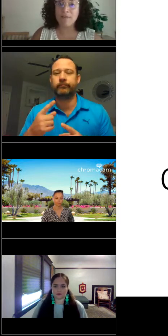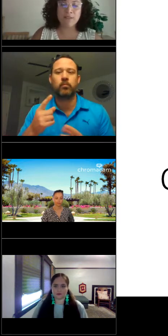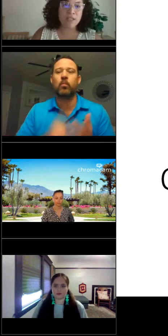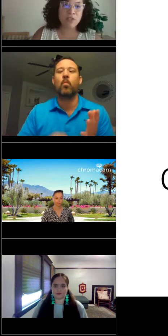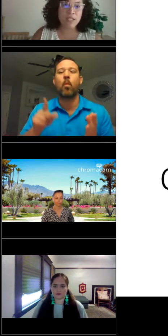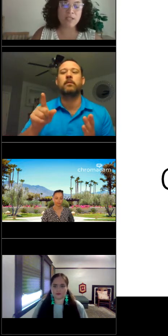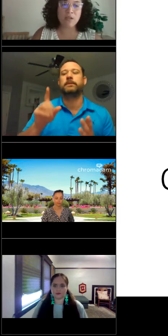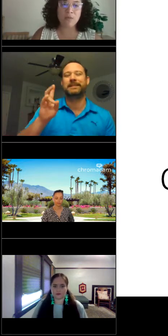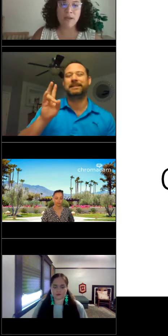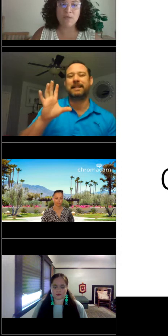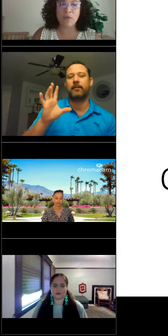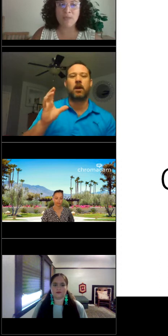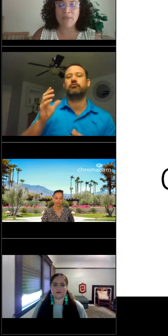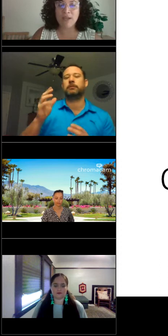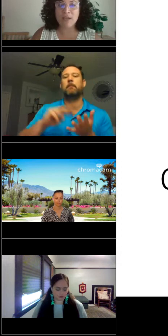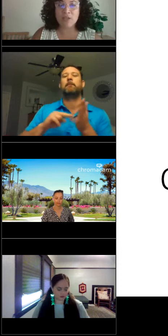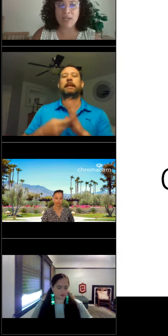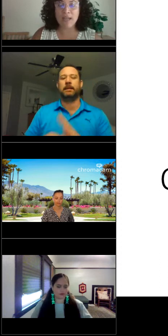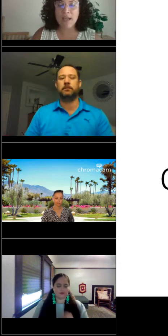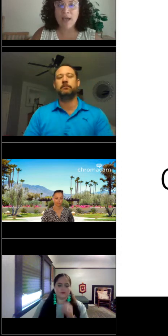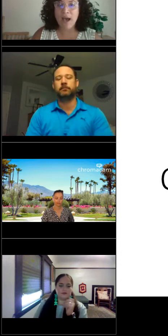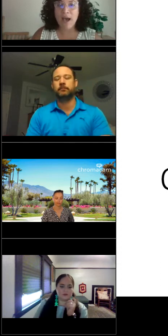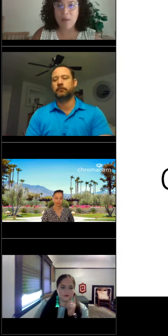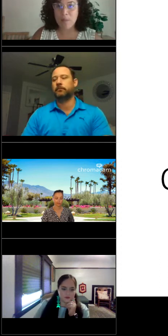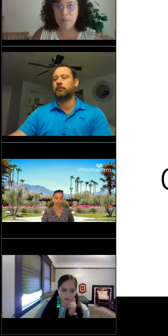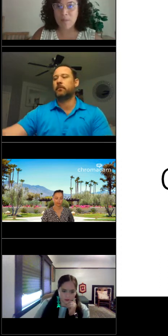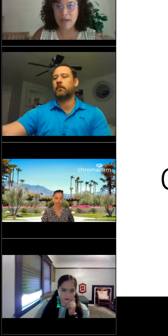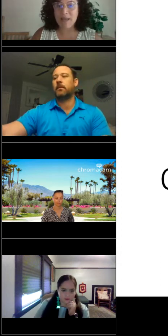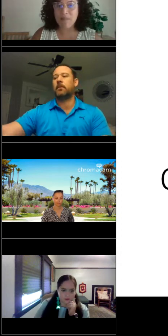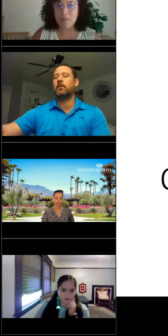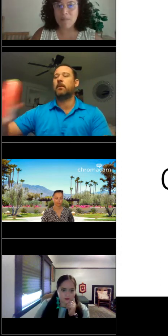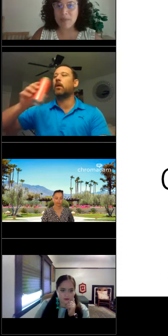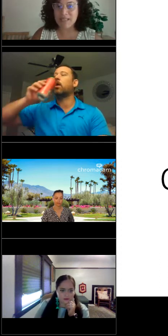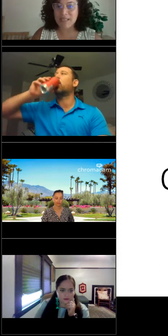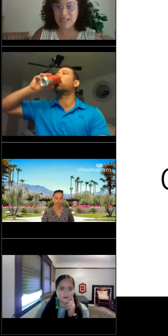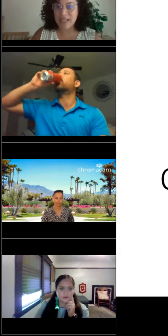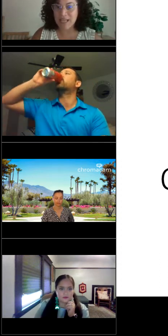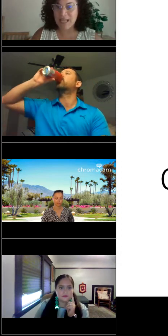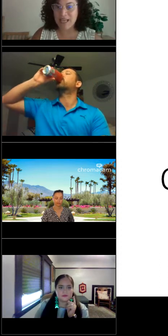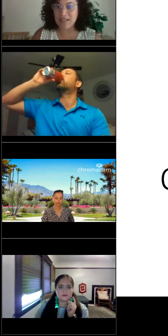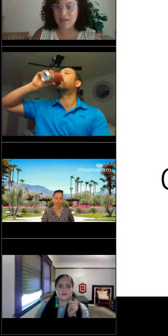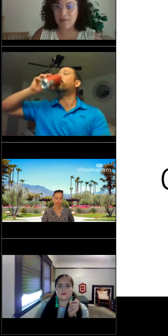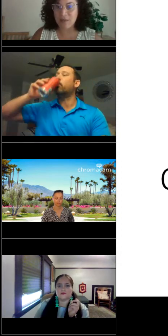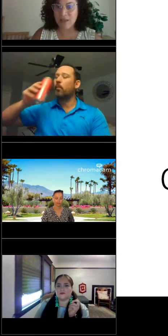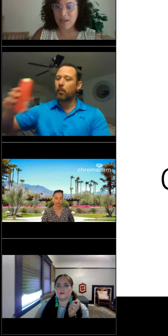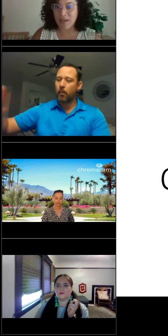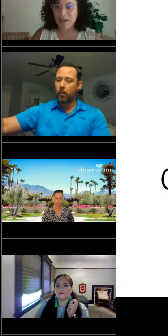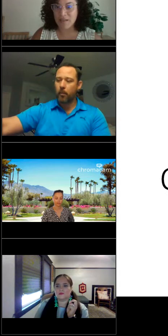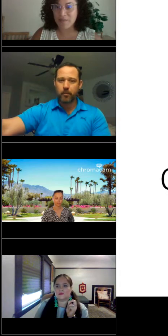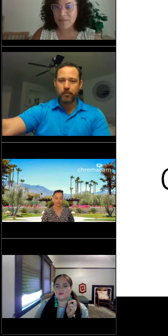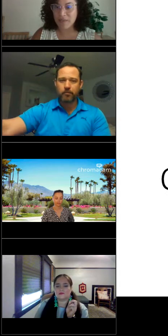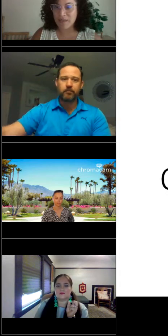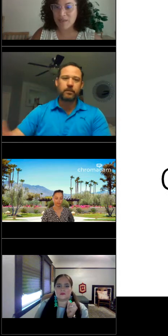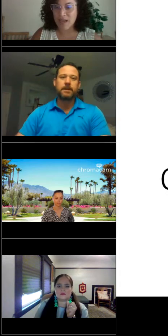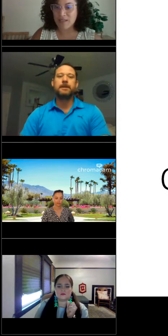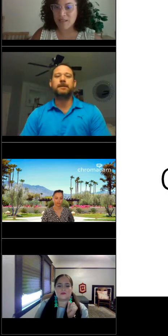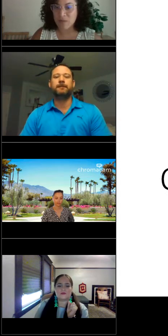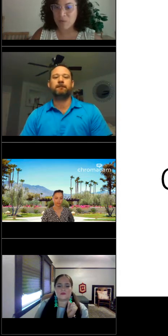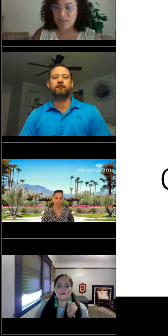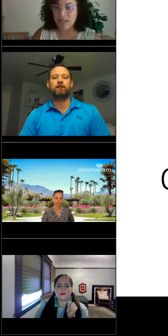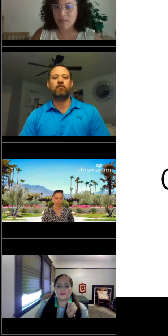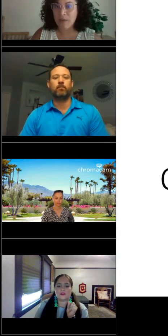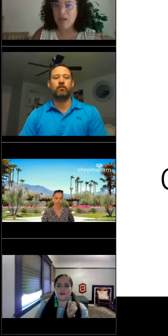around conflict of interest, around Form 700. But basically, it is a,